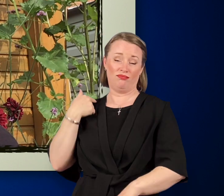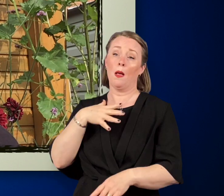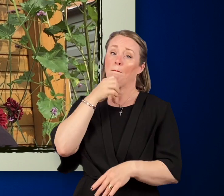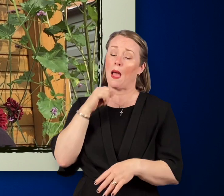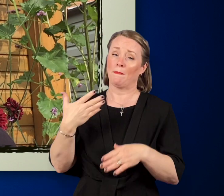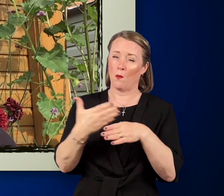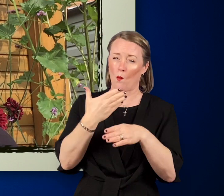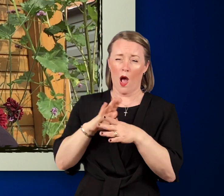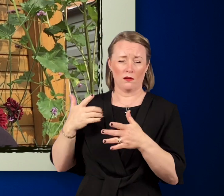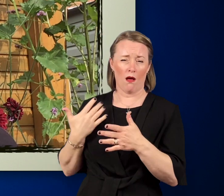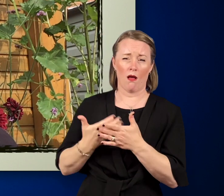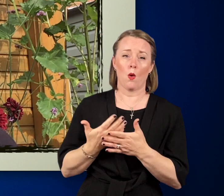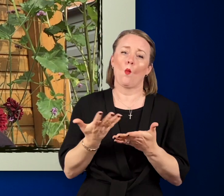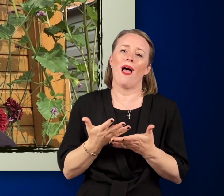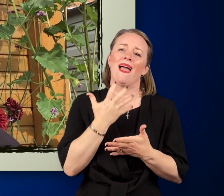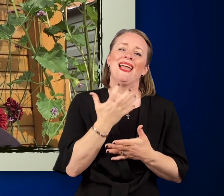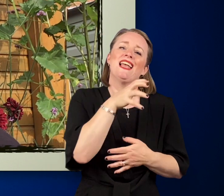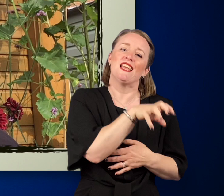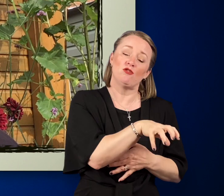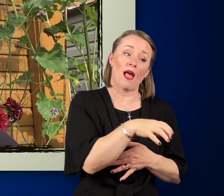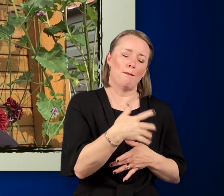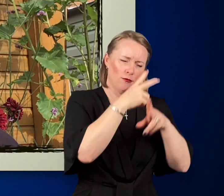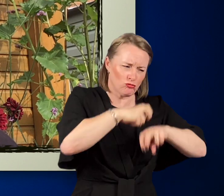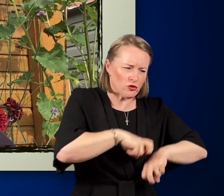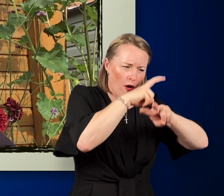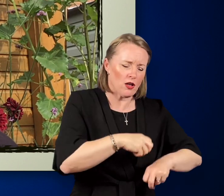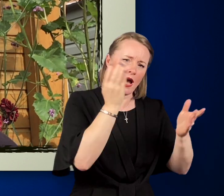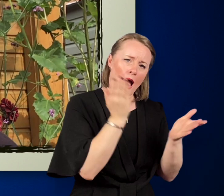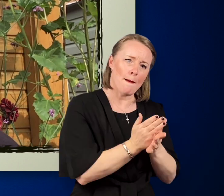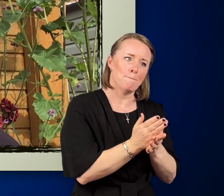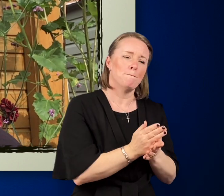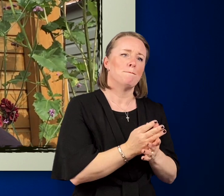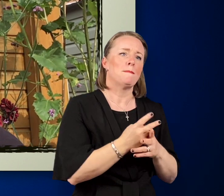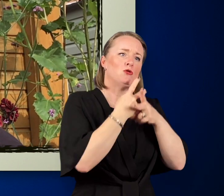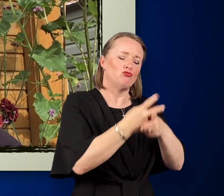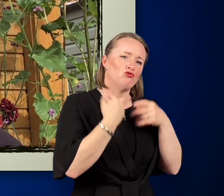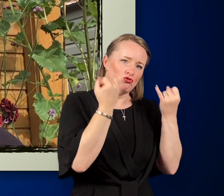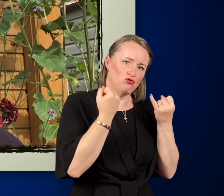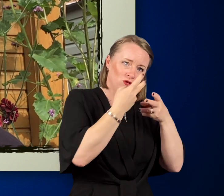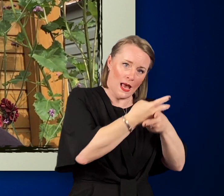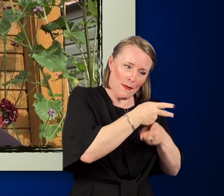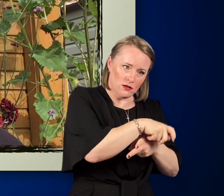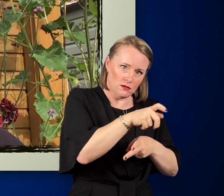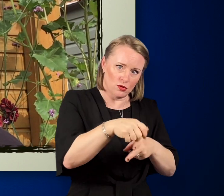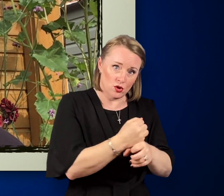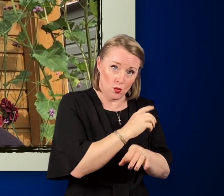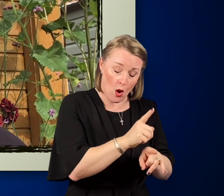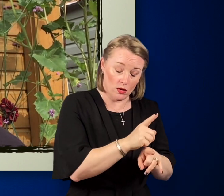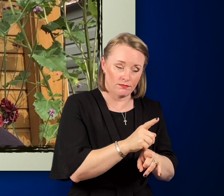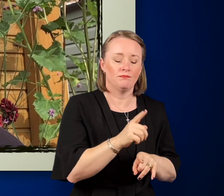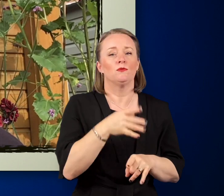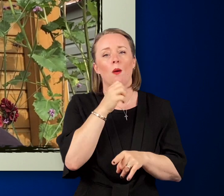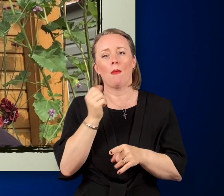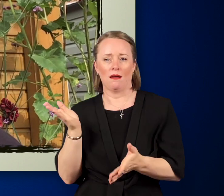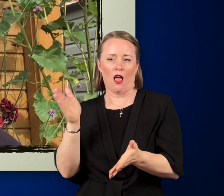in Israel and had researched the lives and the practices of shepherds. He came into the church wearing his robe and headdress,